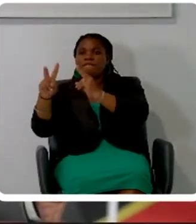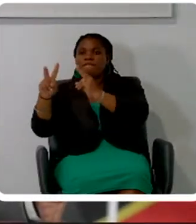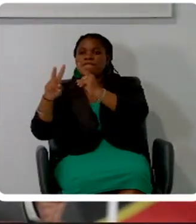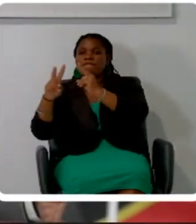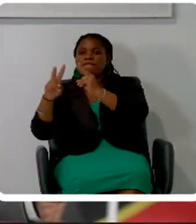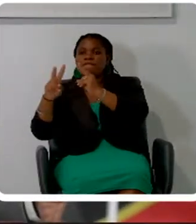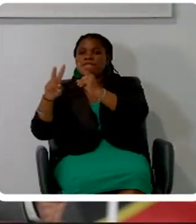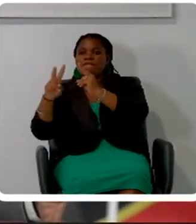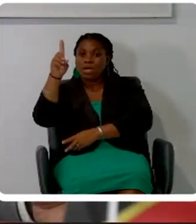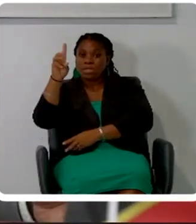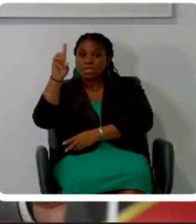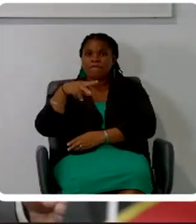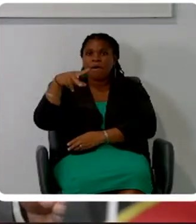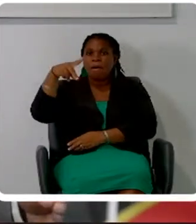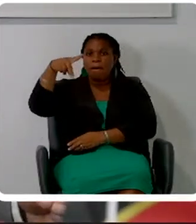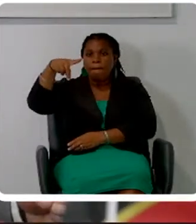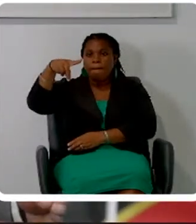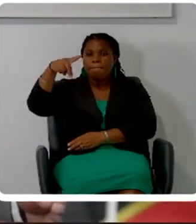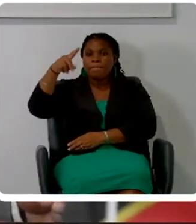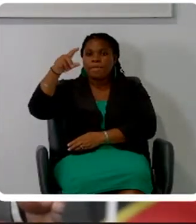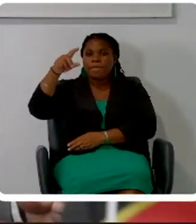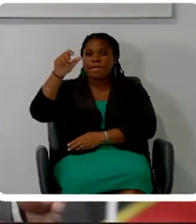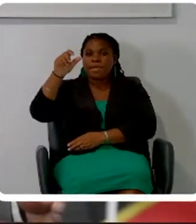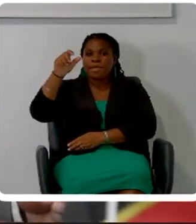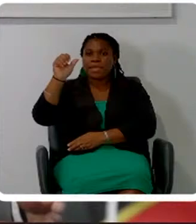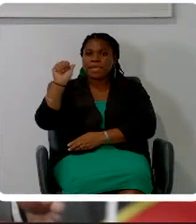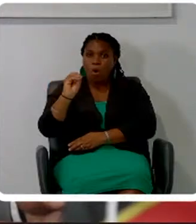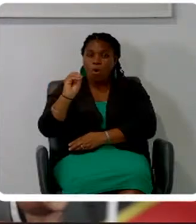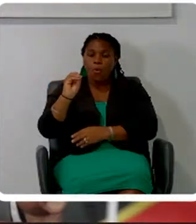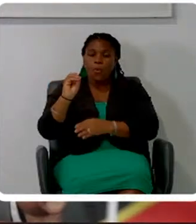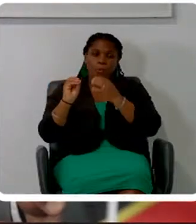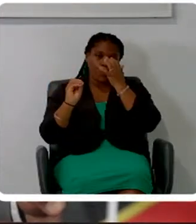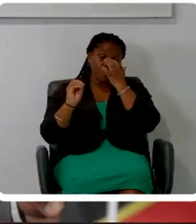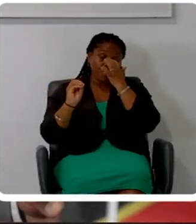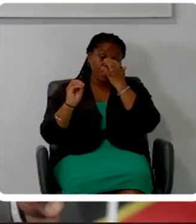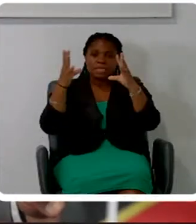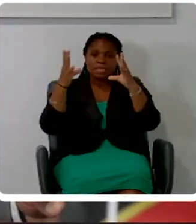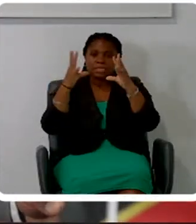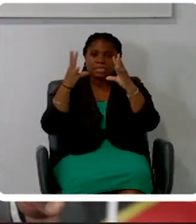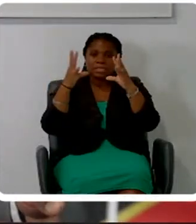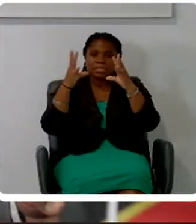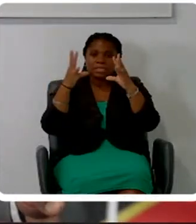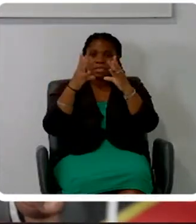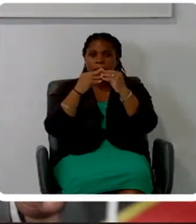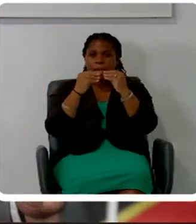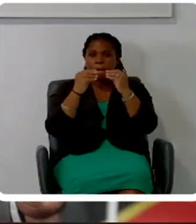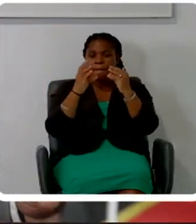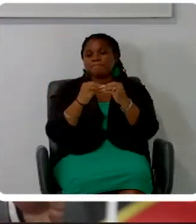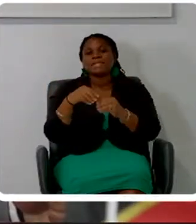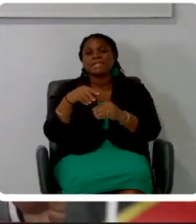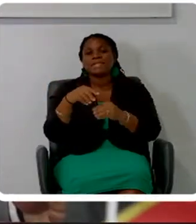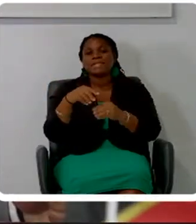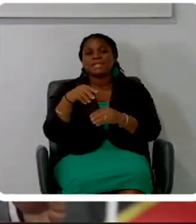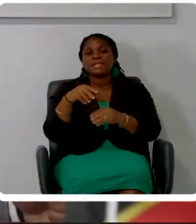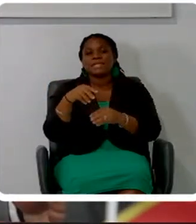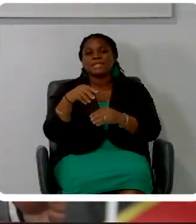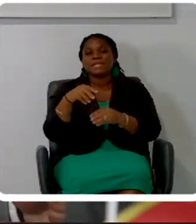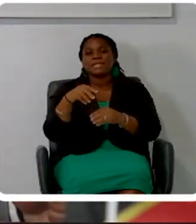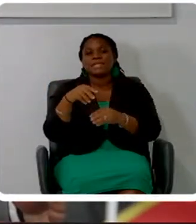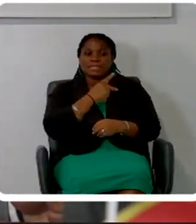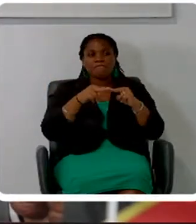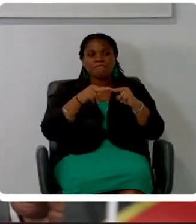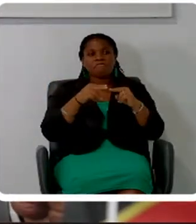for Pan-American Health Organization meeting, where St. Kitts and Nevis is part of the directing council. As a matter of fact,